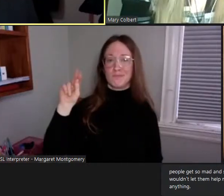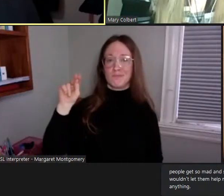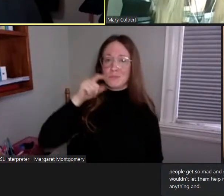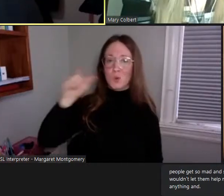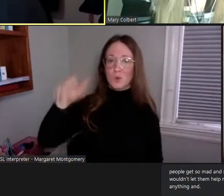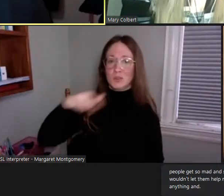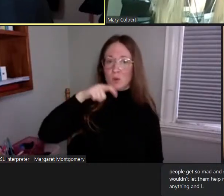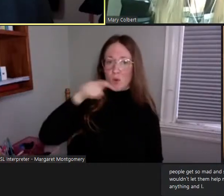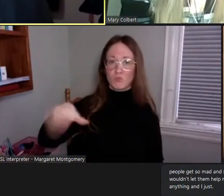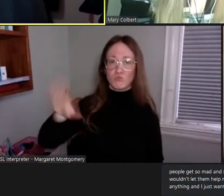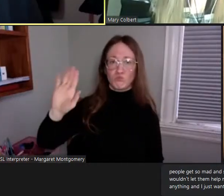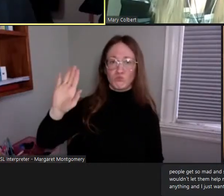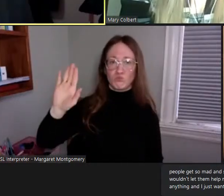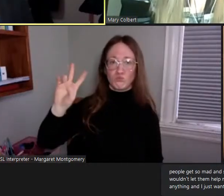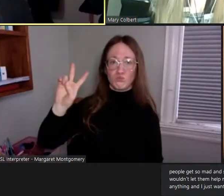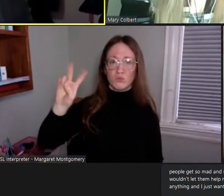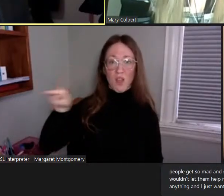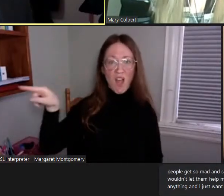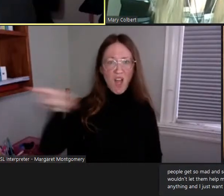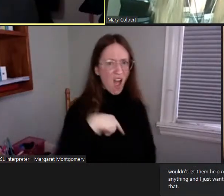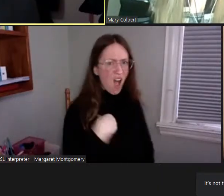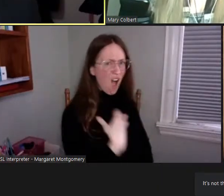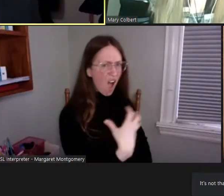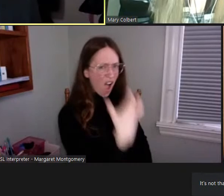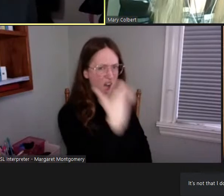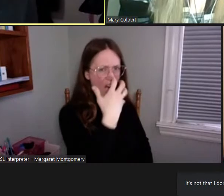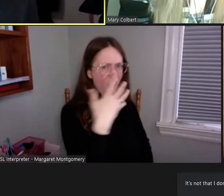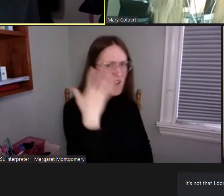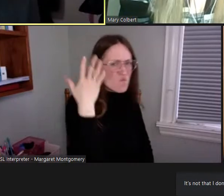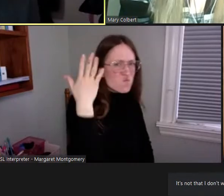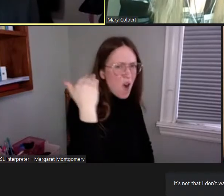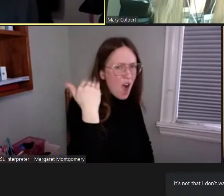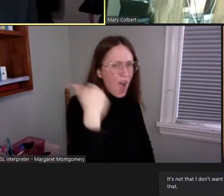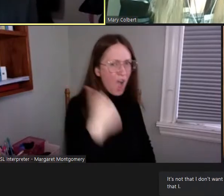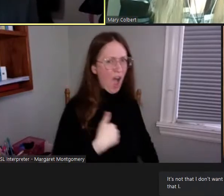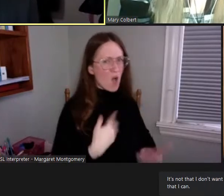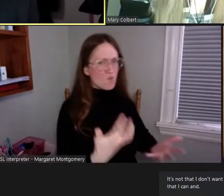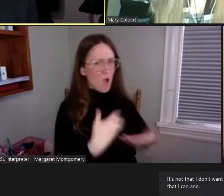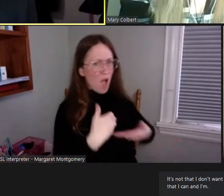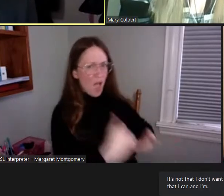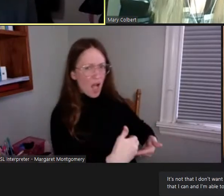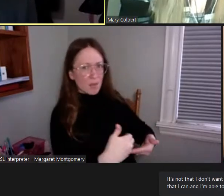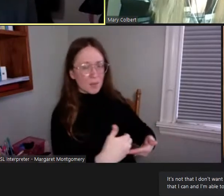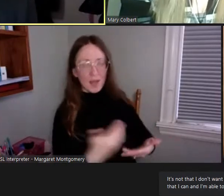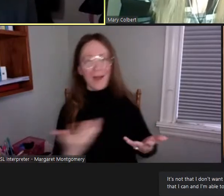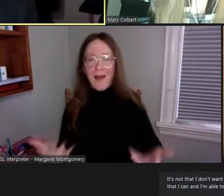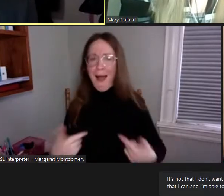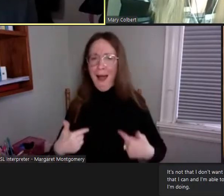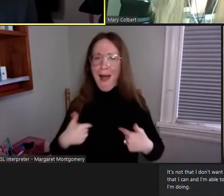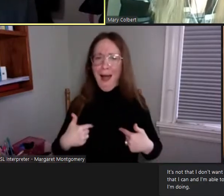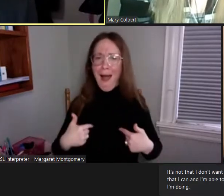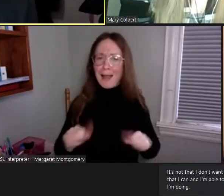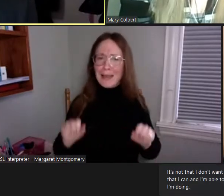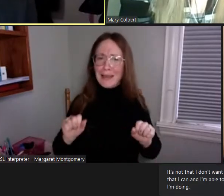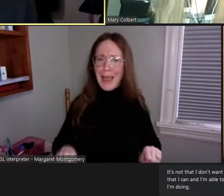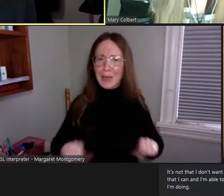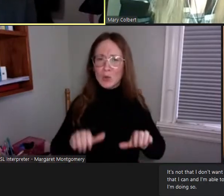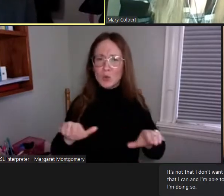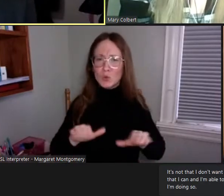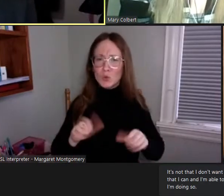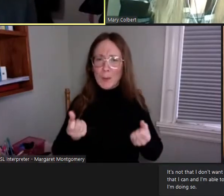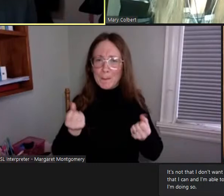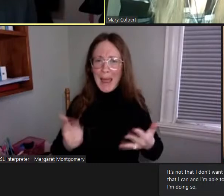And I just want you to understand, it's not that I don't want you to, it's just the fact that I can and I'm able to do, and I know what I'm doing.